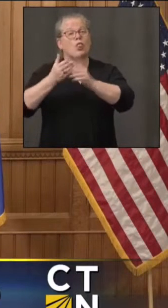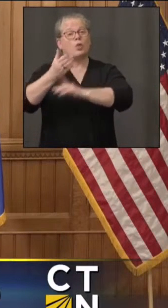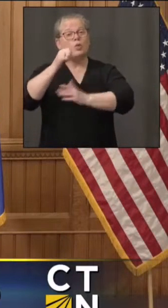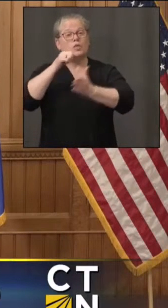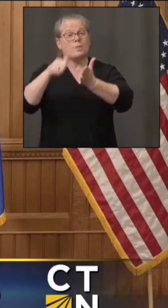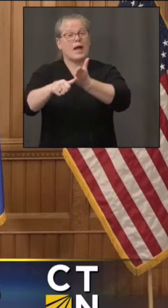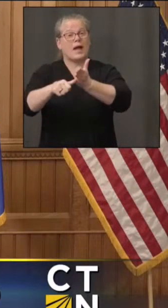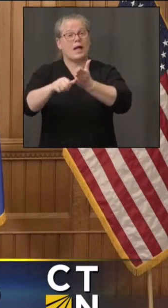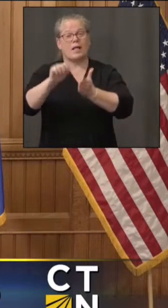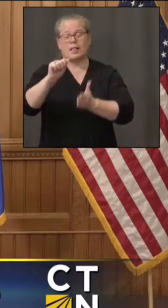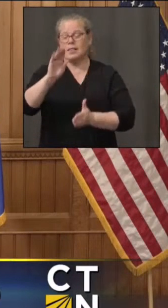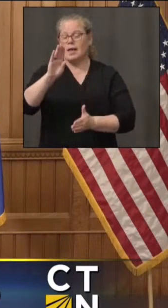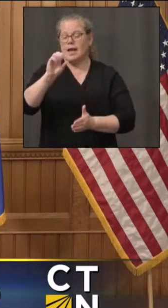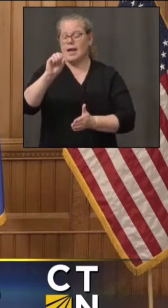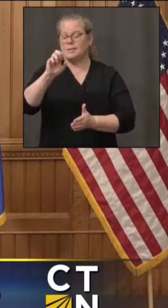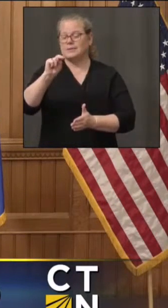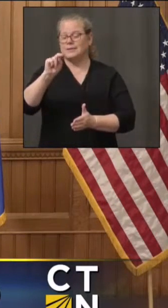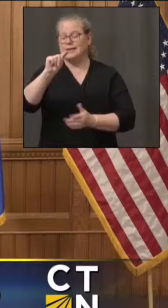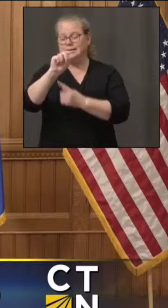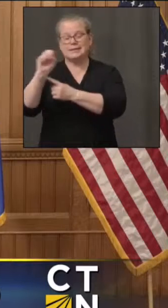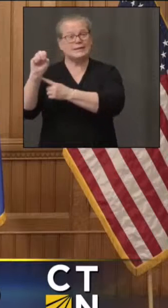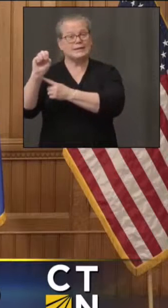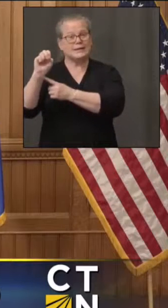system. And I believe north of